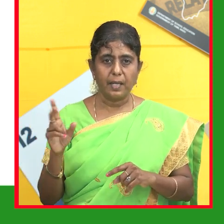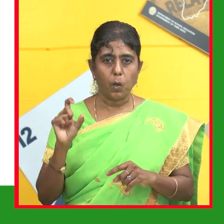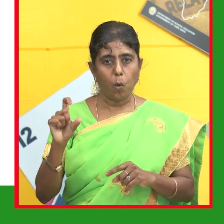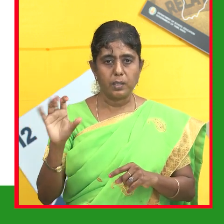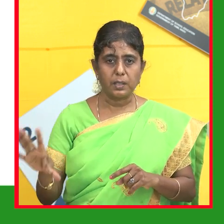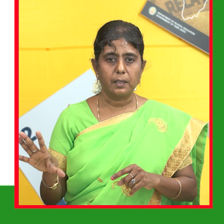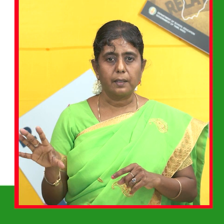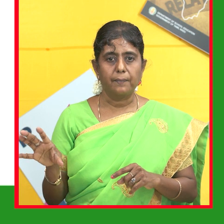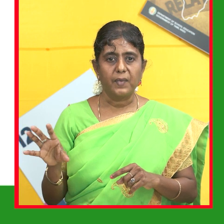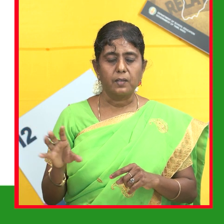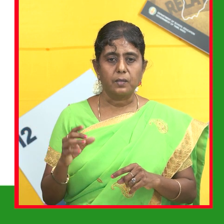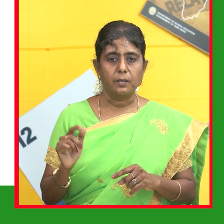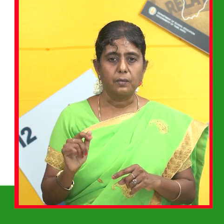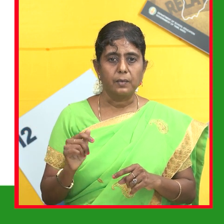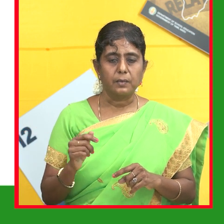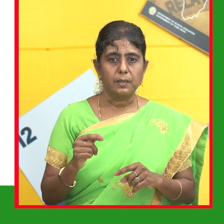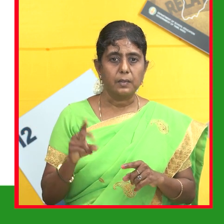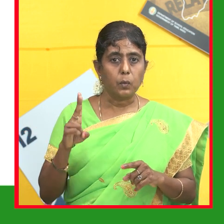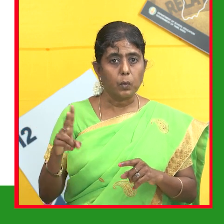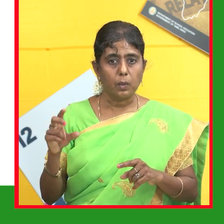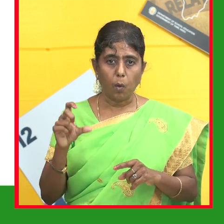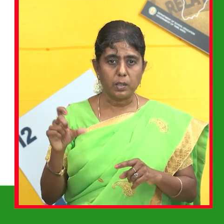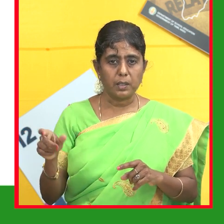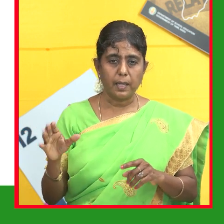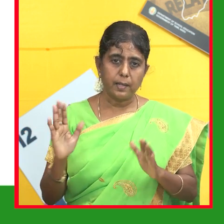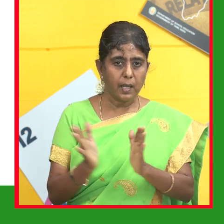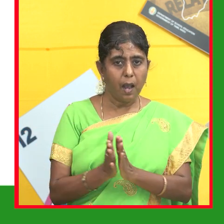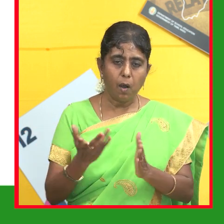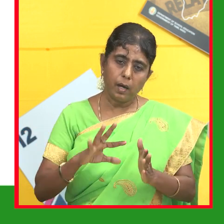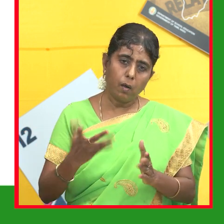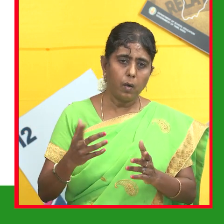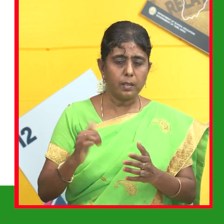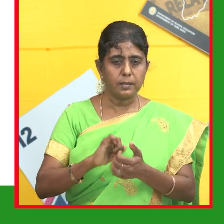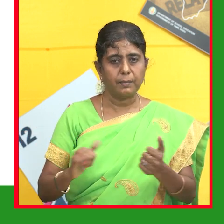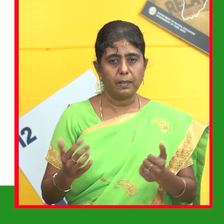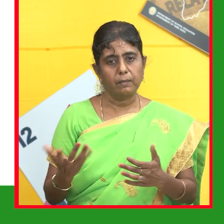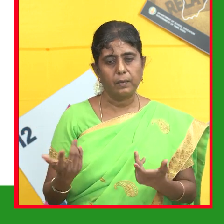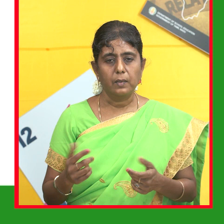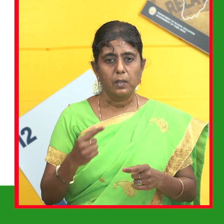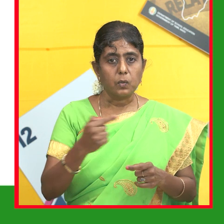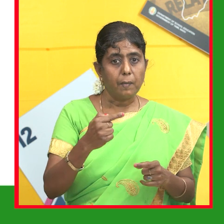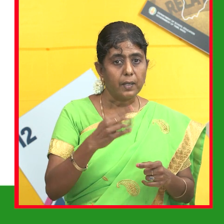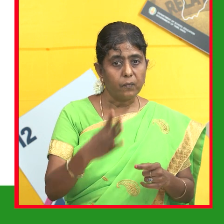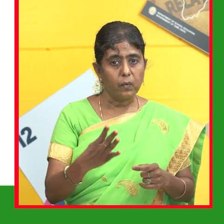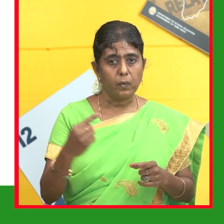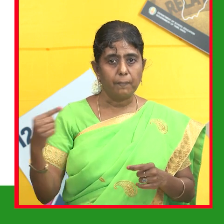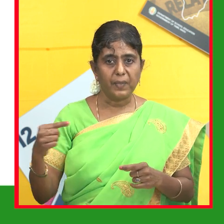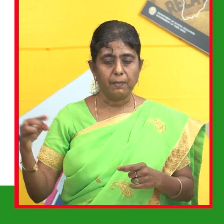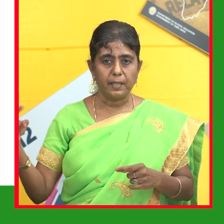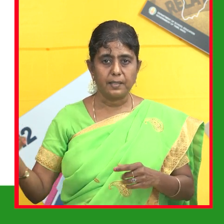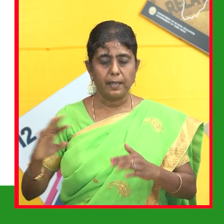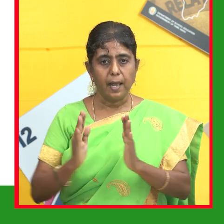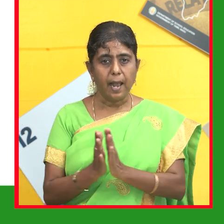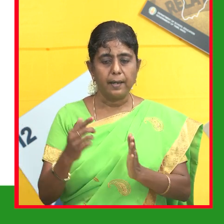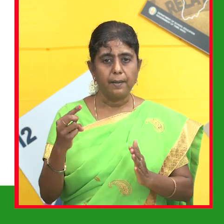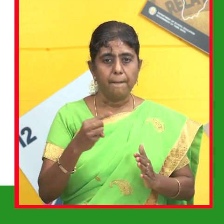terms. Those two constant terms should be added or subtracted according to the symbol. Minus 4, minus 3, so we have to add it,